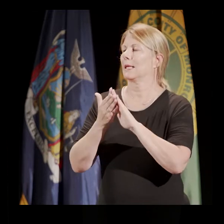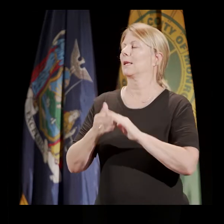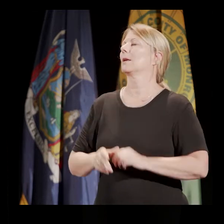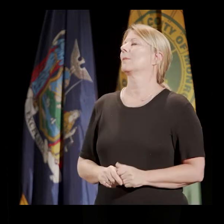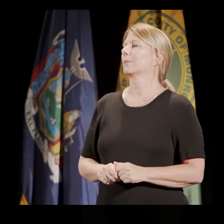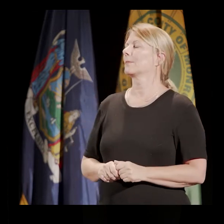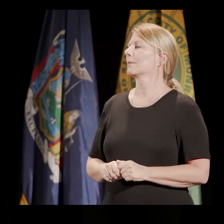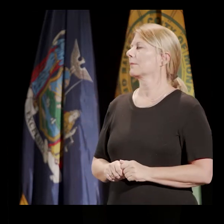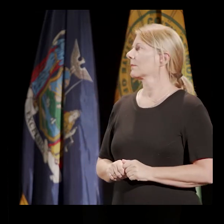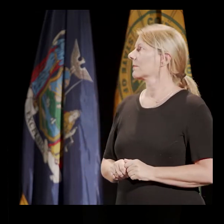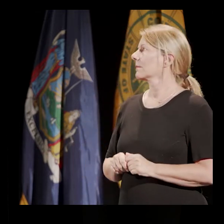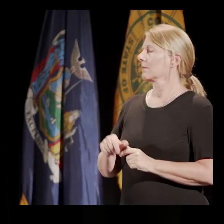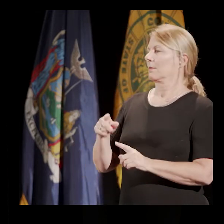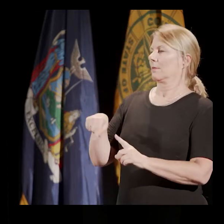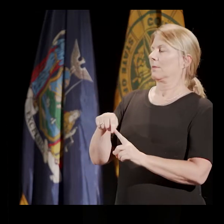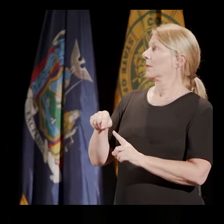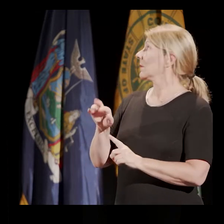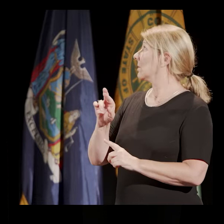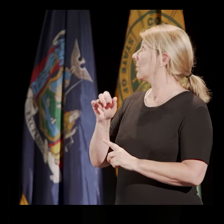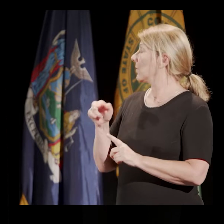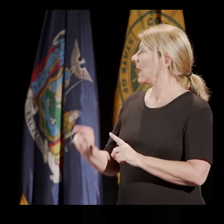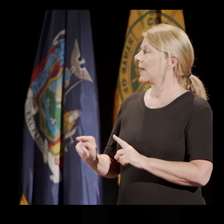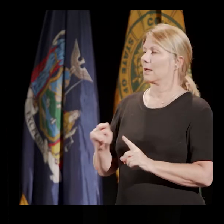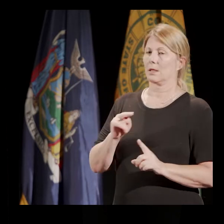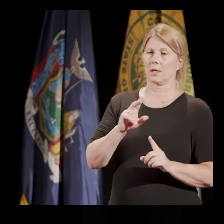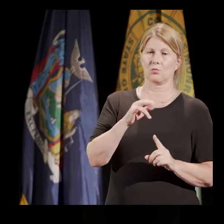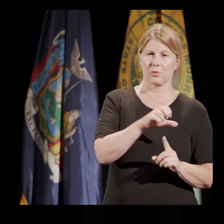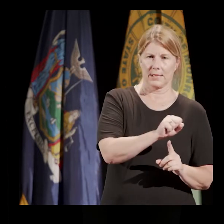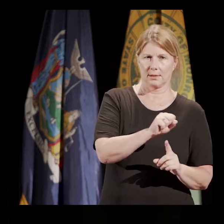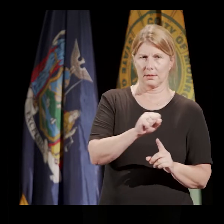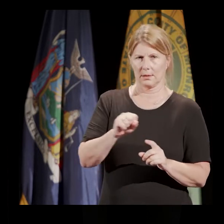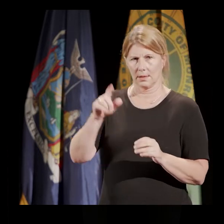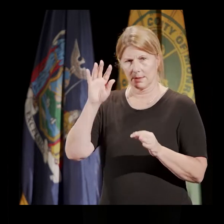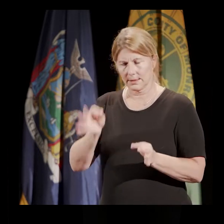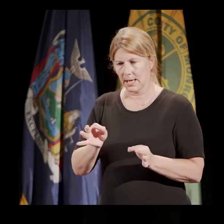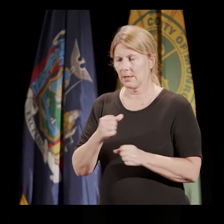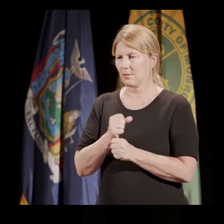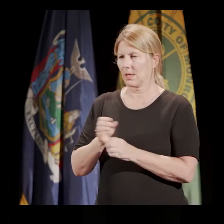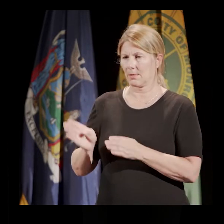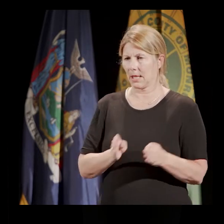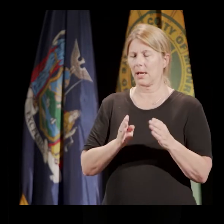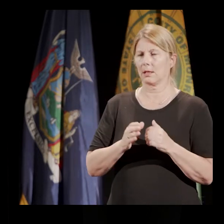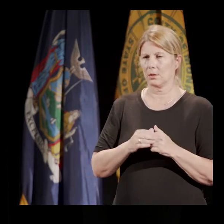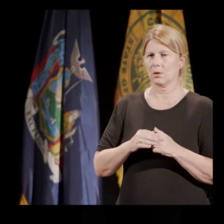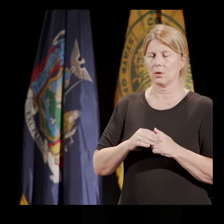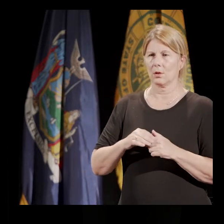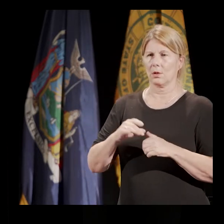and Building and Parks Bureau head, Brian Liberty, got to work coming up with a plan to plant an